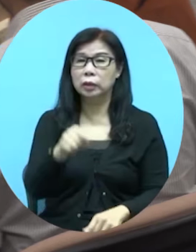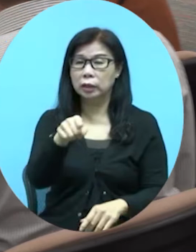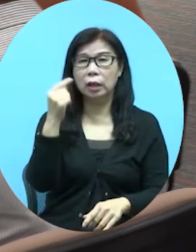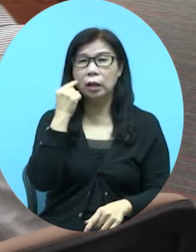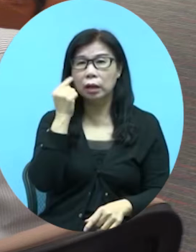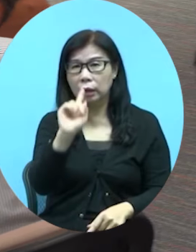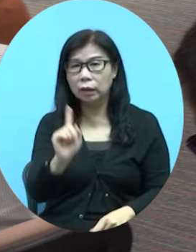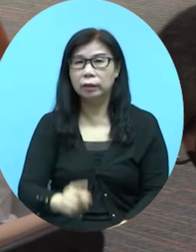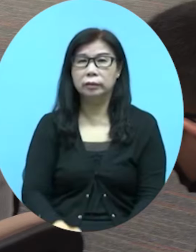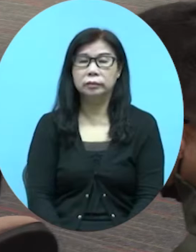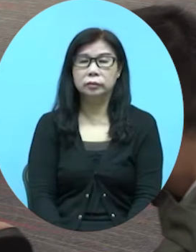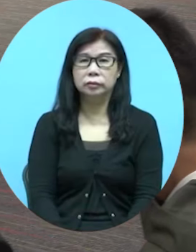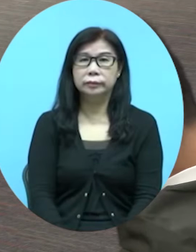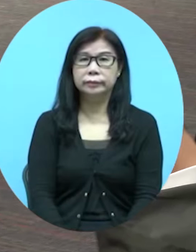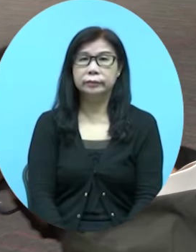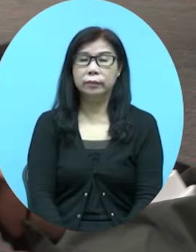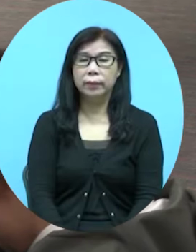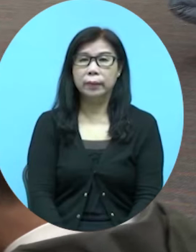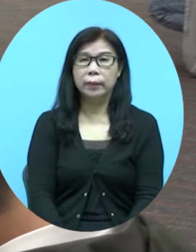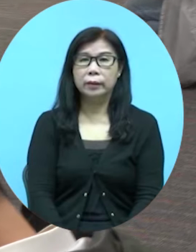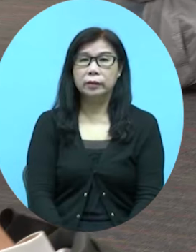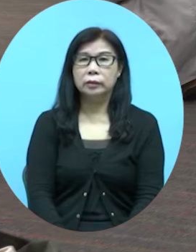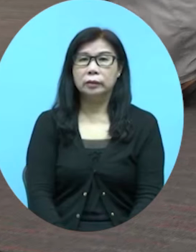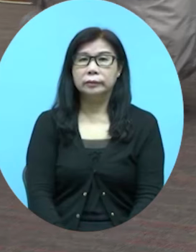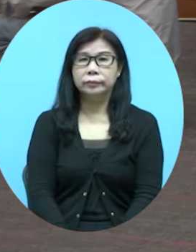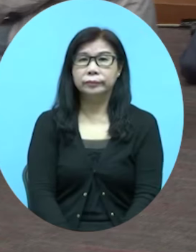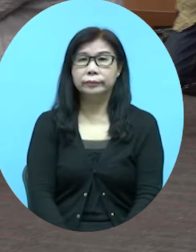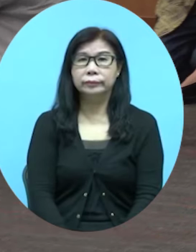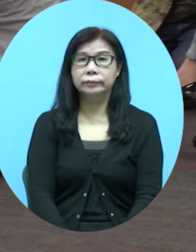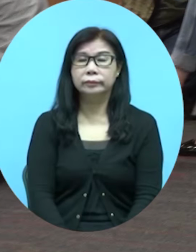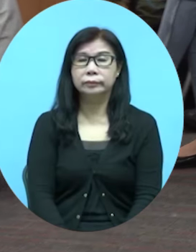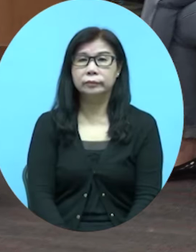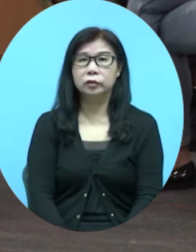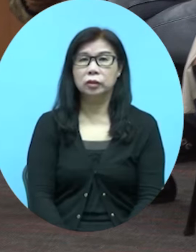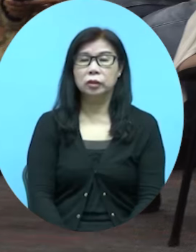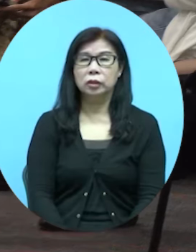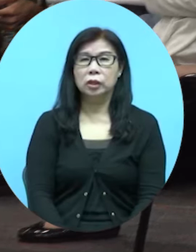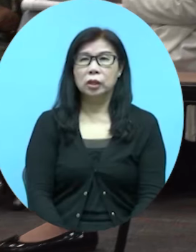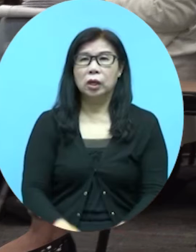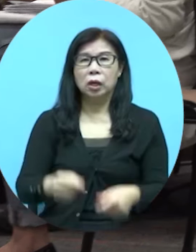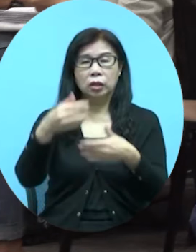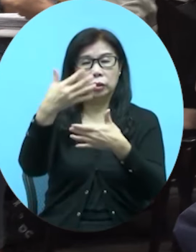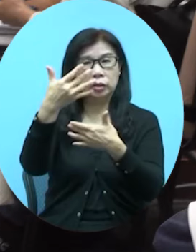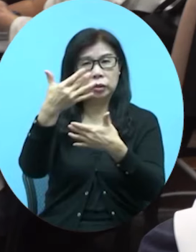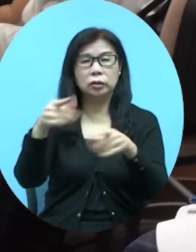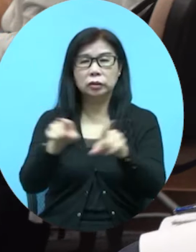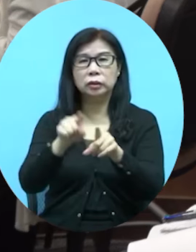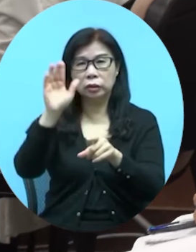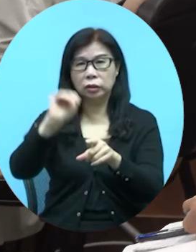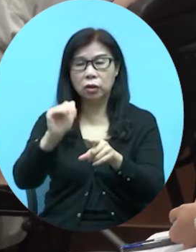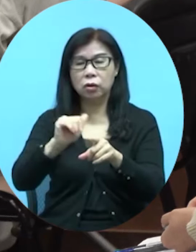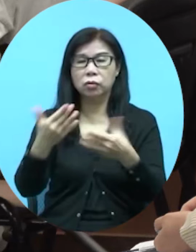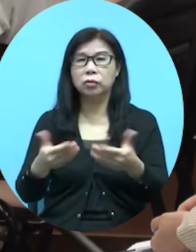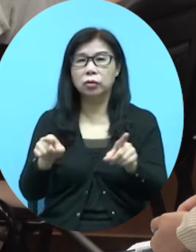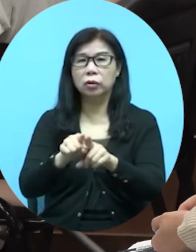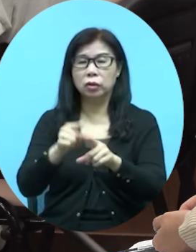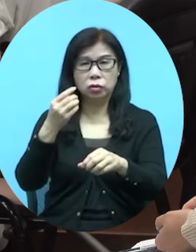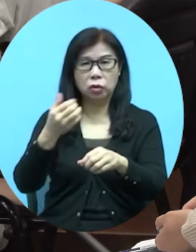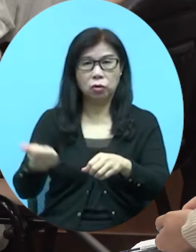or disinfections to end this transmission to end since it's just growing and growing Second question